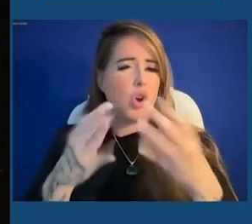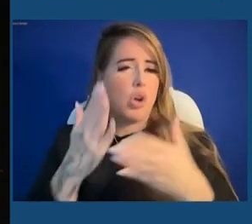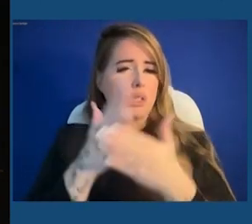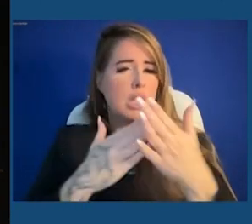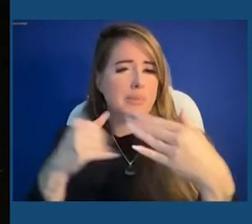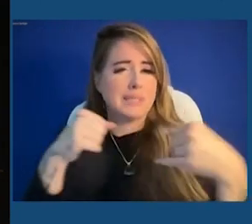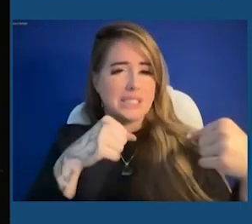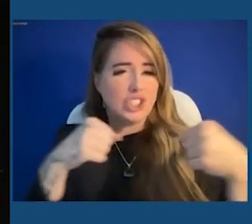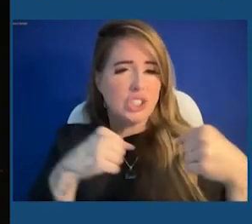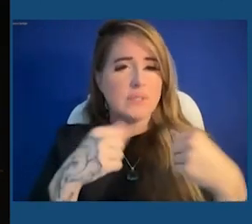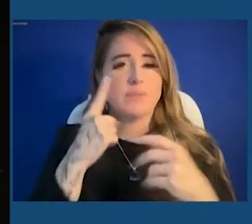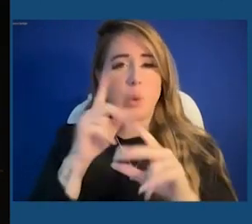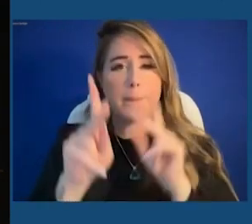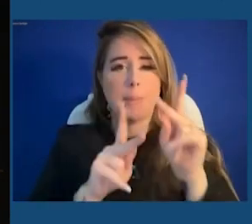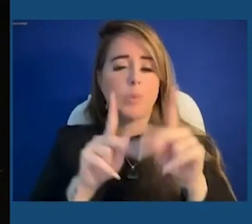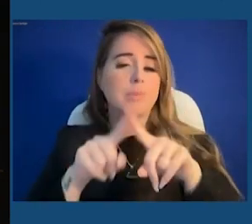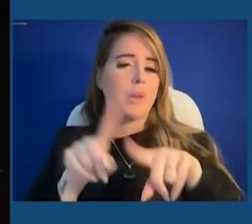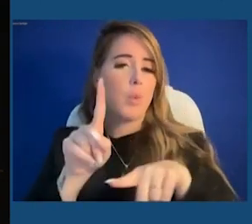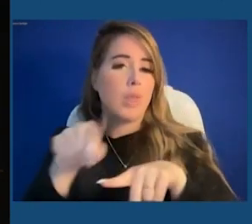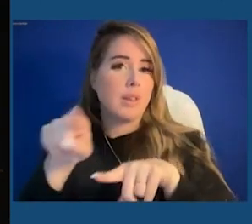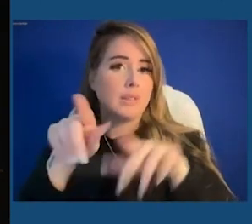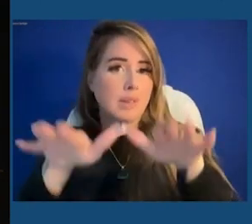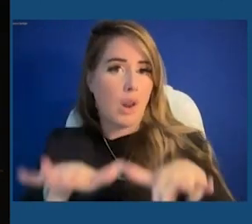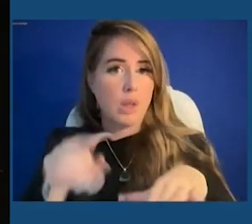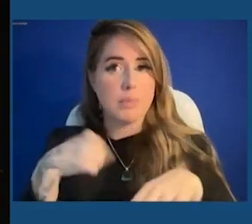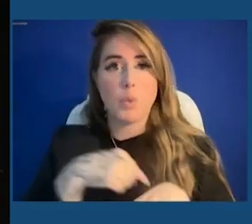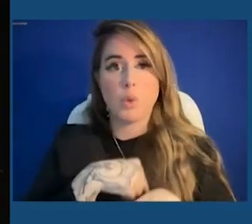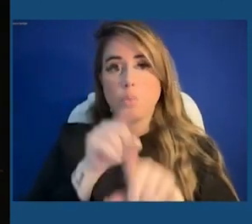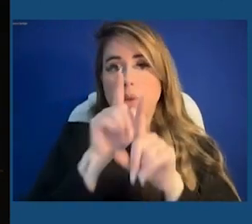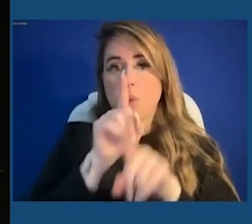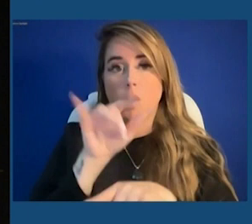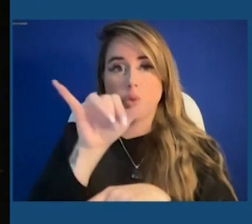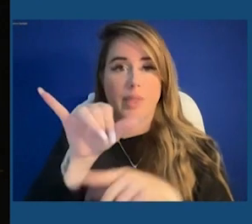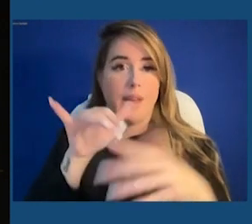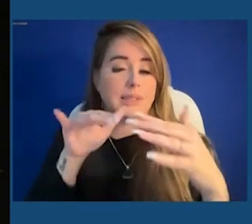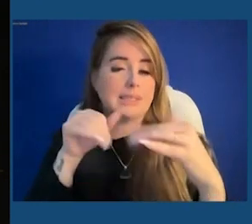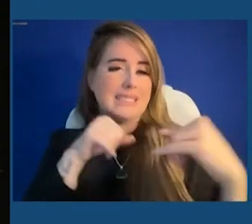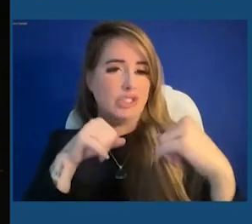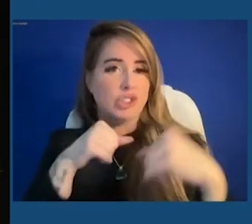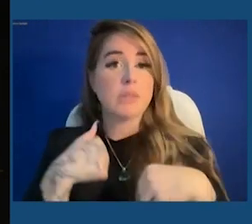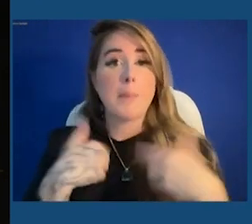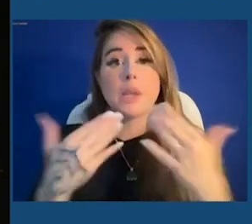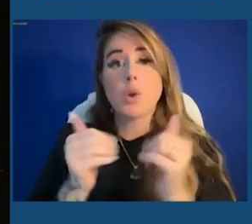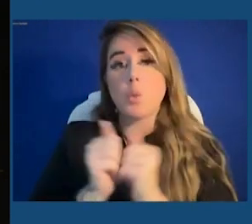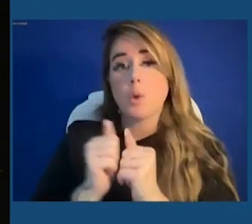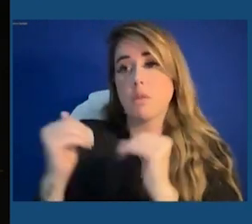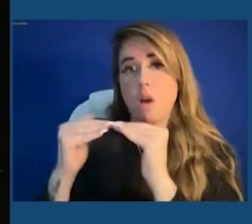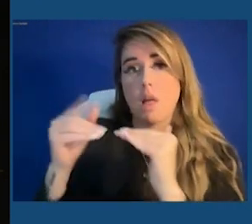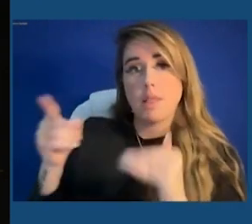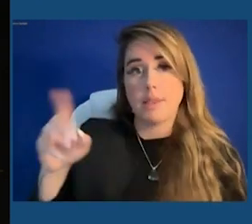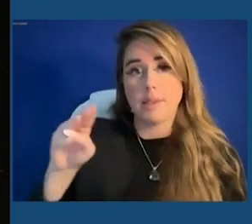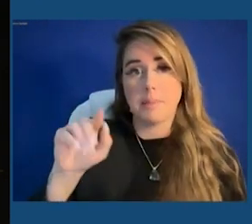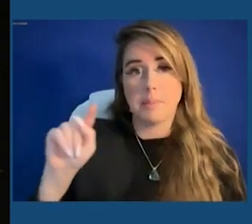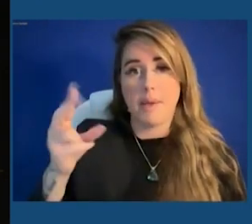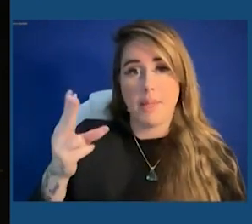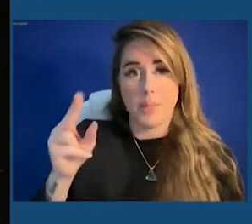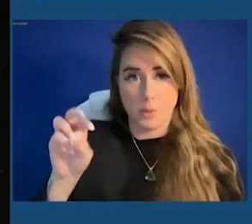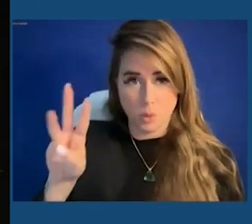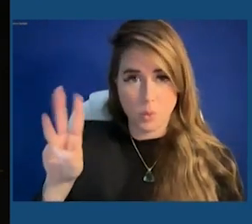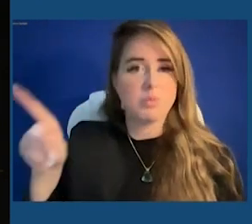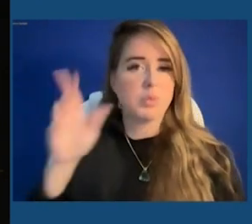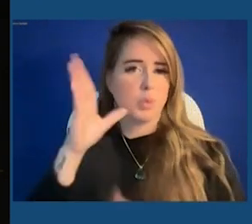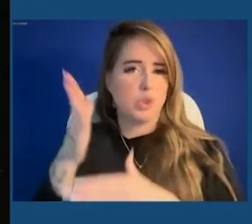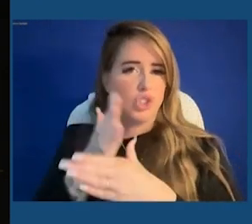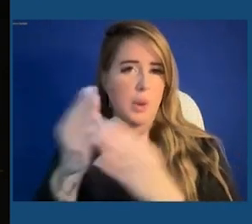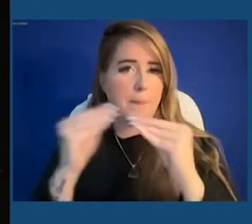where they settle. And we respond to those tensions. I'm here with my colleague, Matthew Lattimer, who's going to share a little bit about